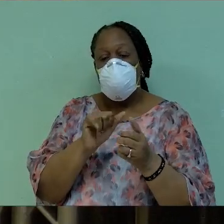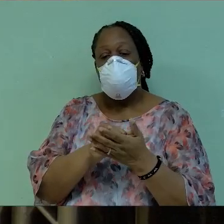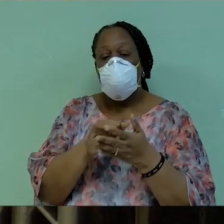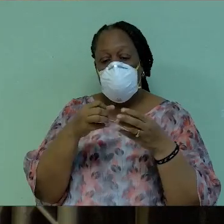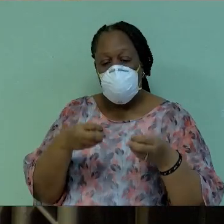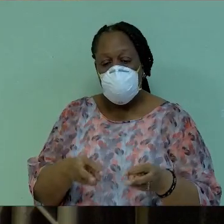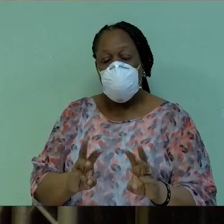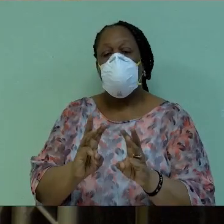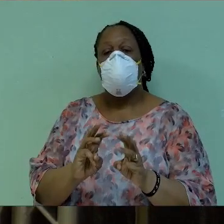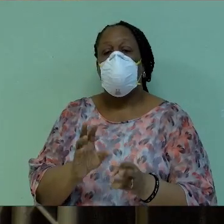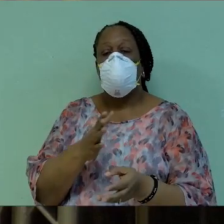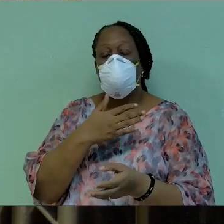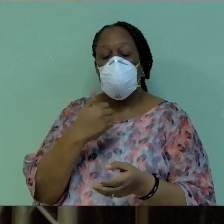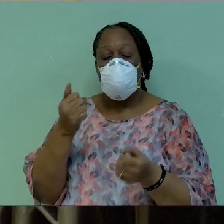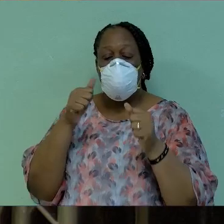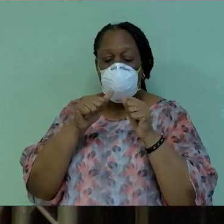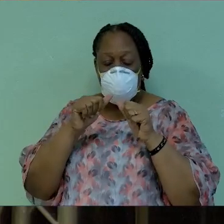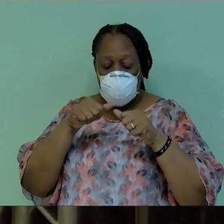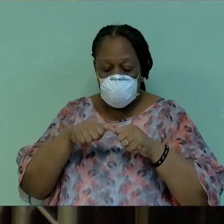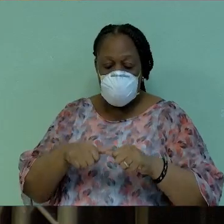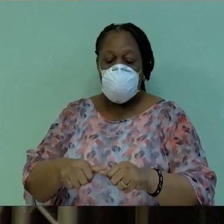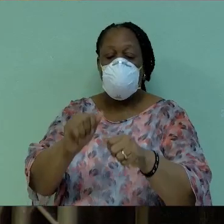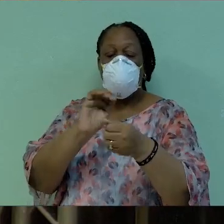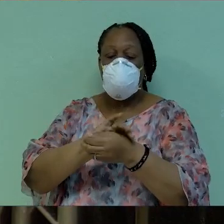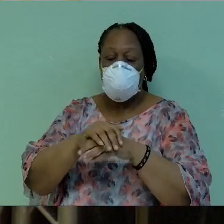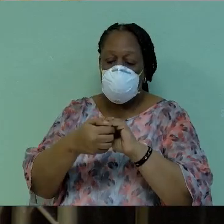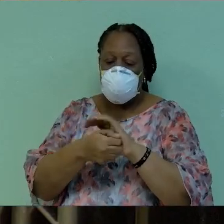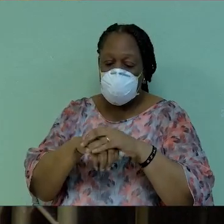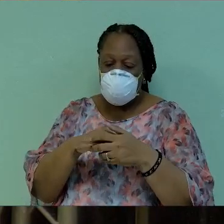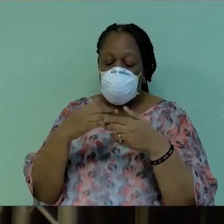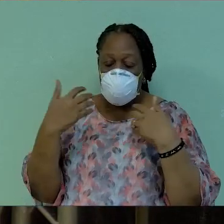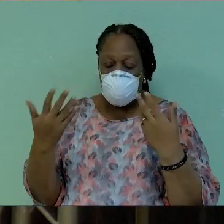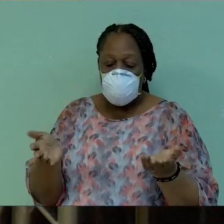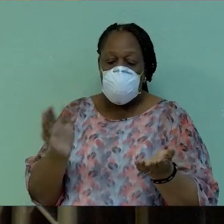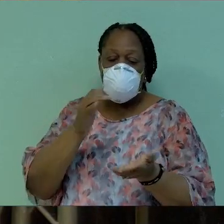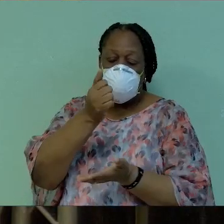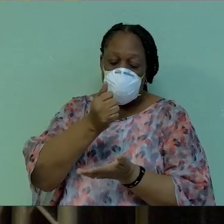to sanitize and to keep everything there at a